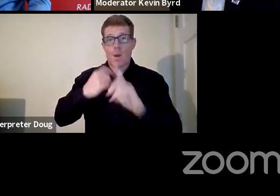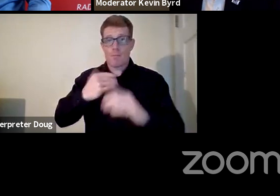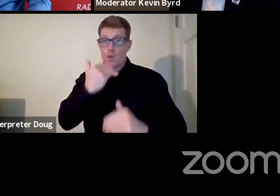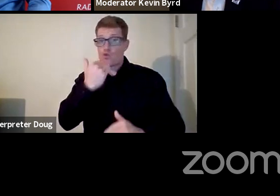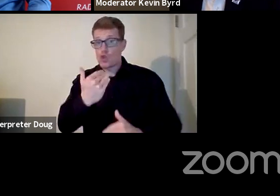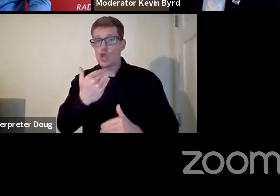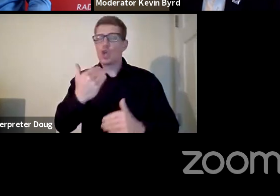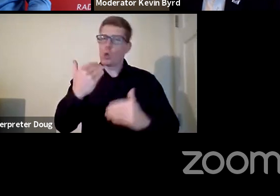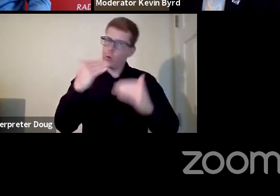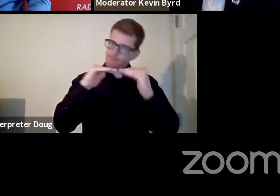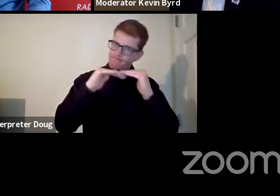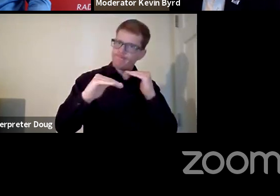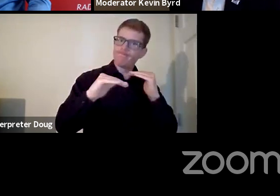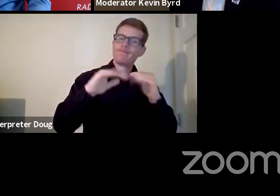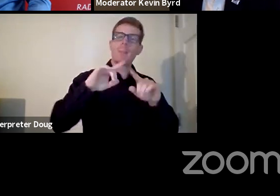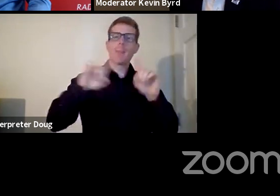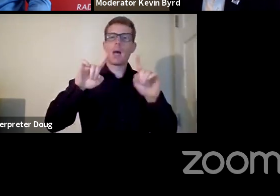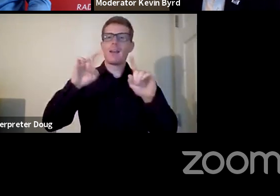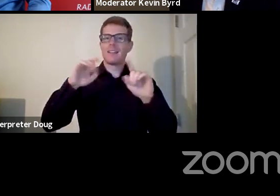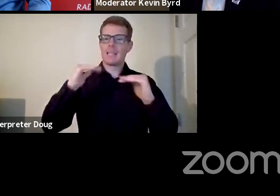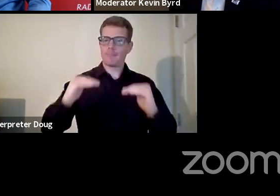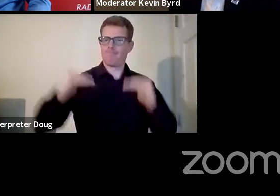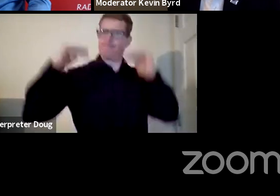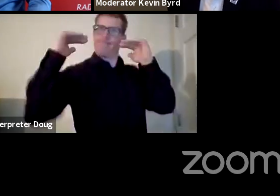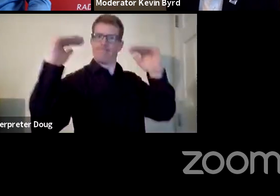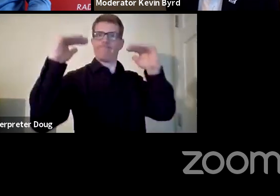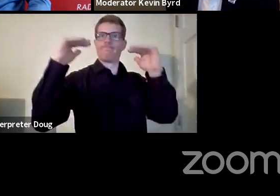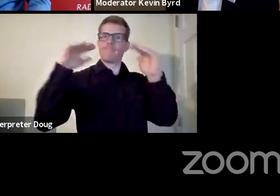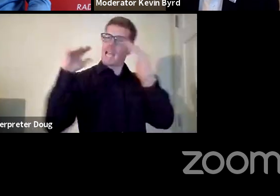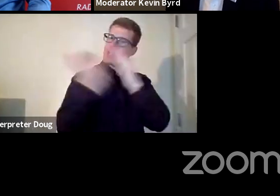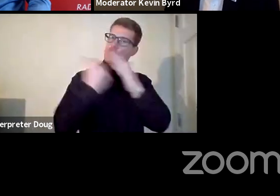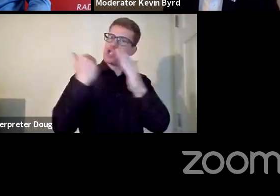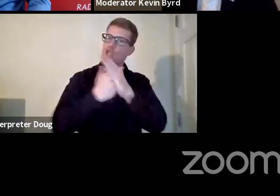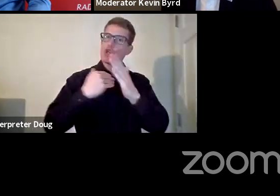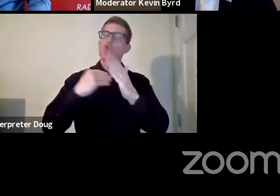it's going to have to be taken to another level in the fall.